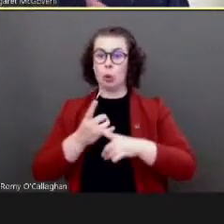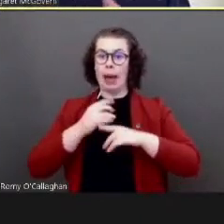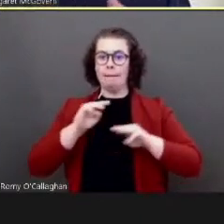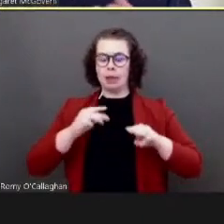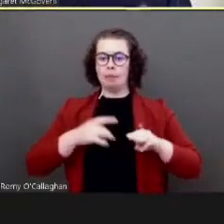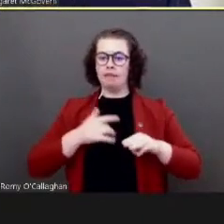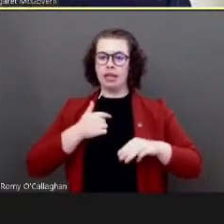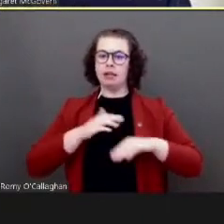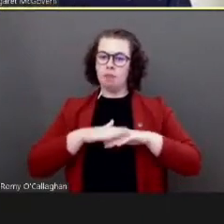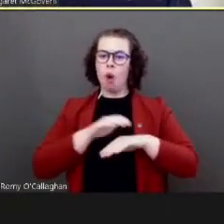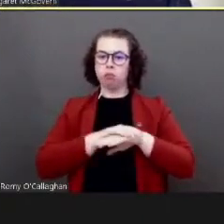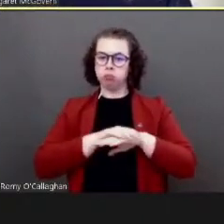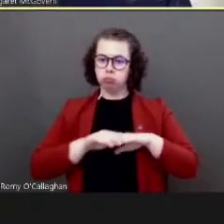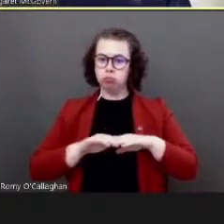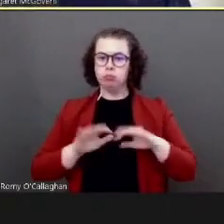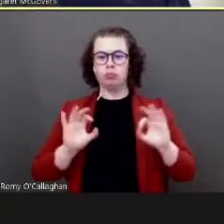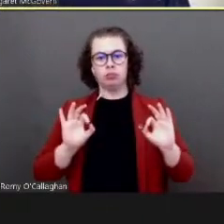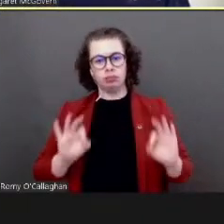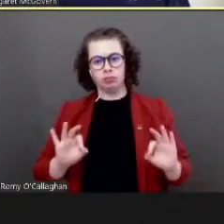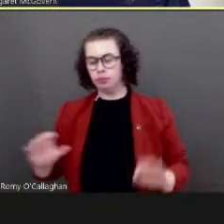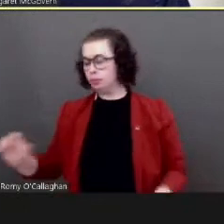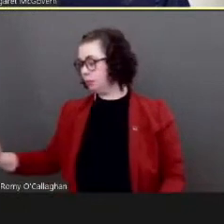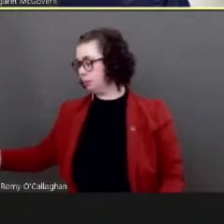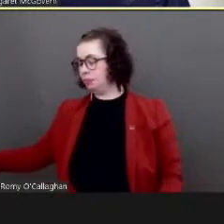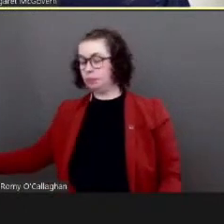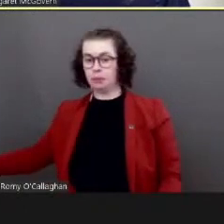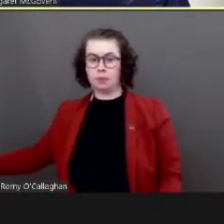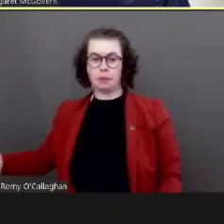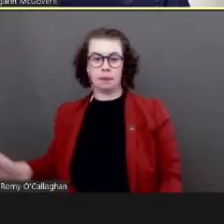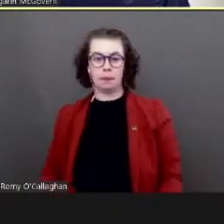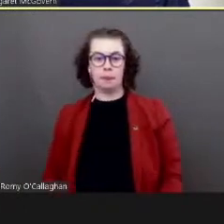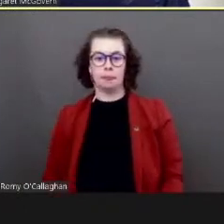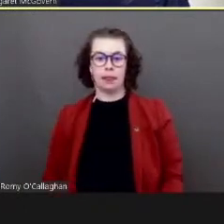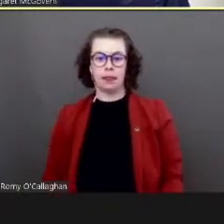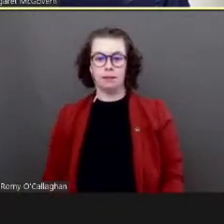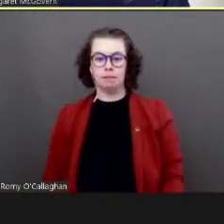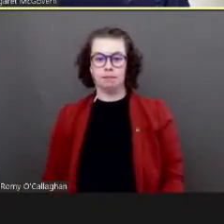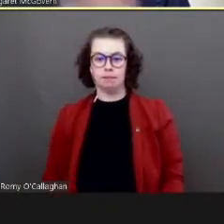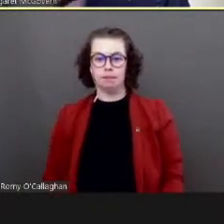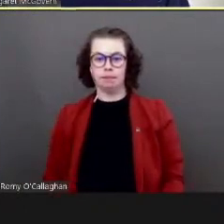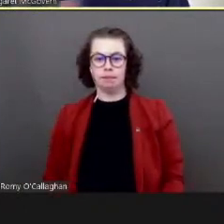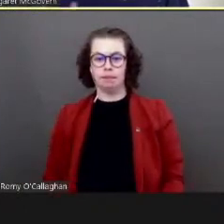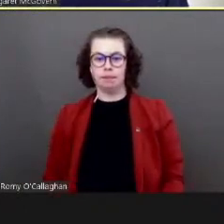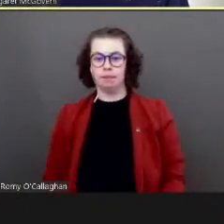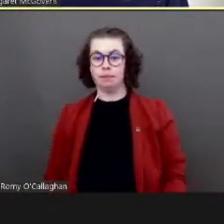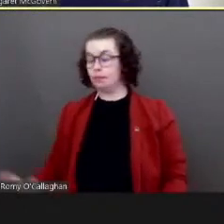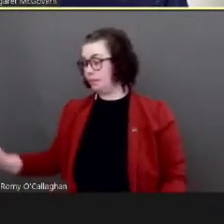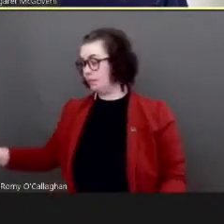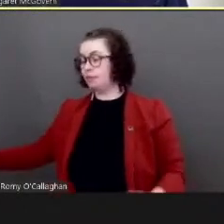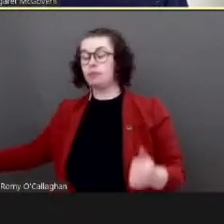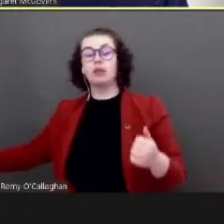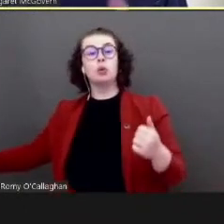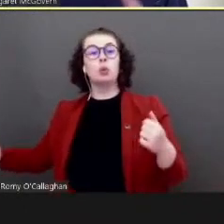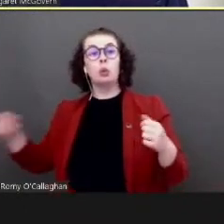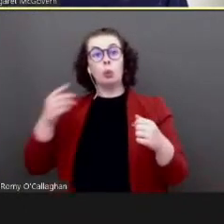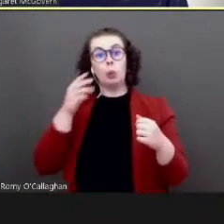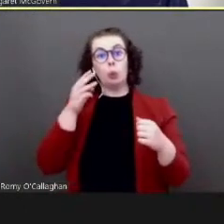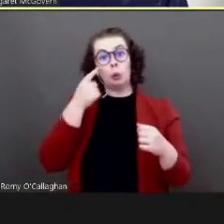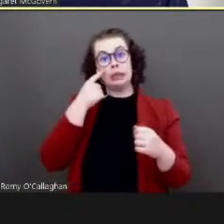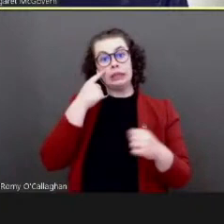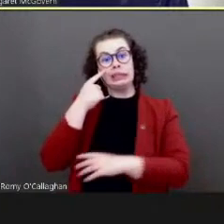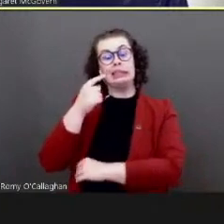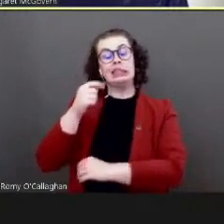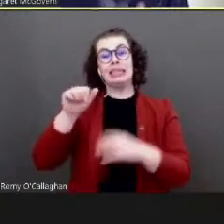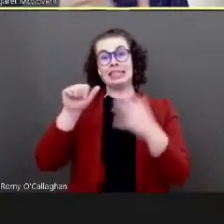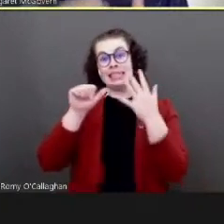that. If we move to the next slide, we'll see the six principles that underpin a